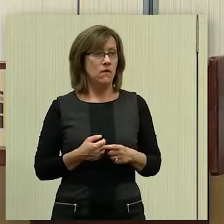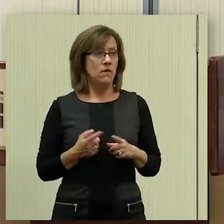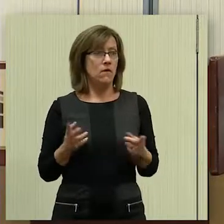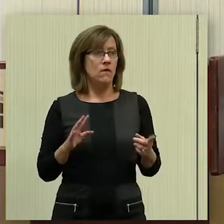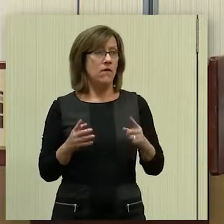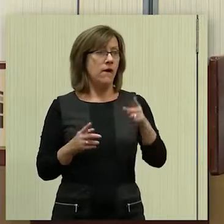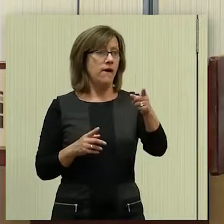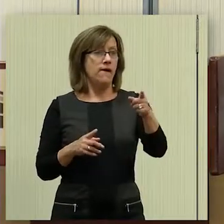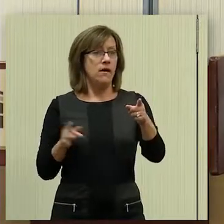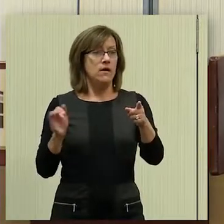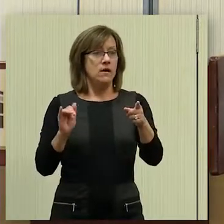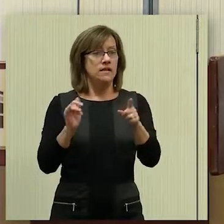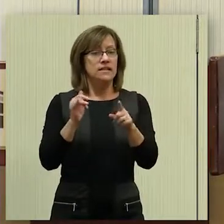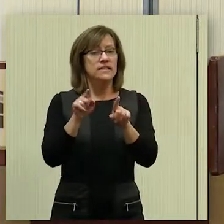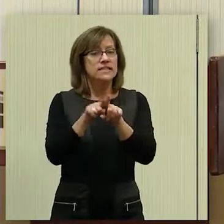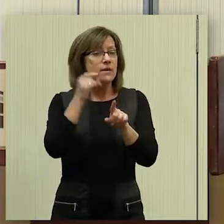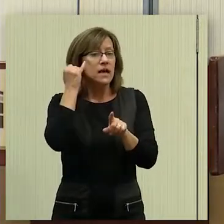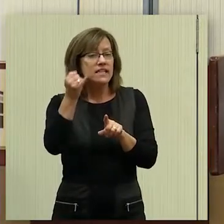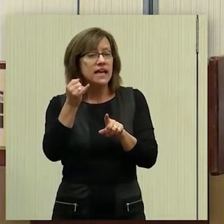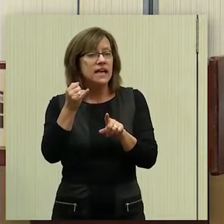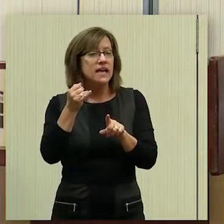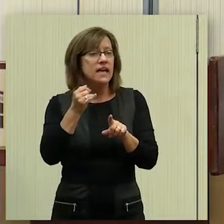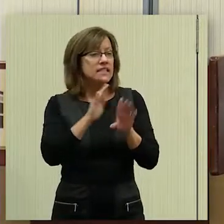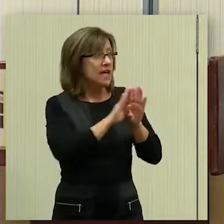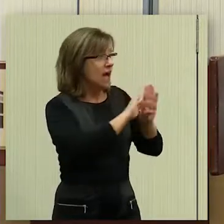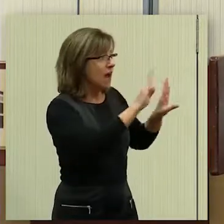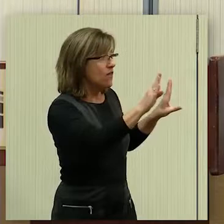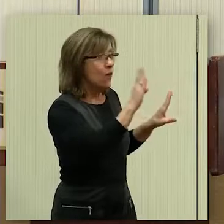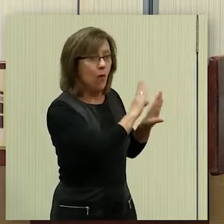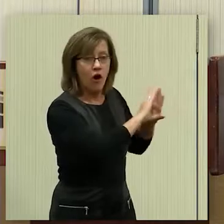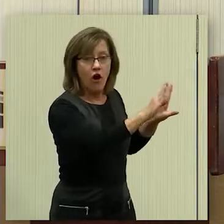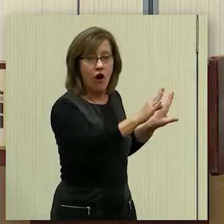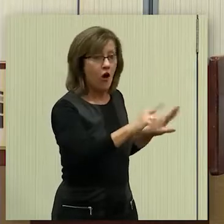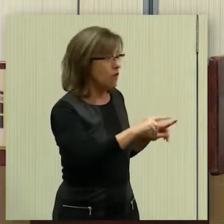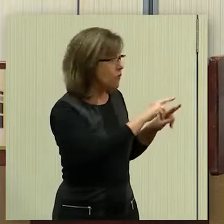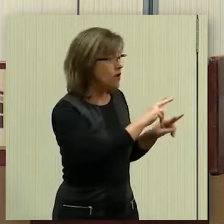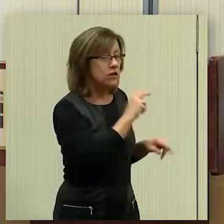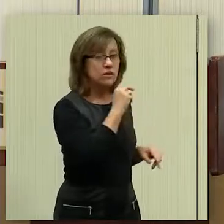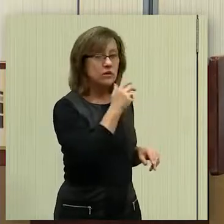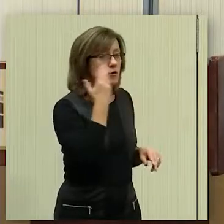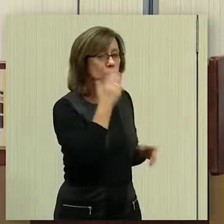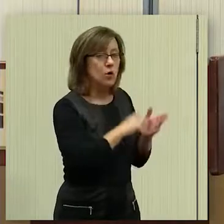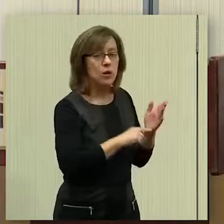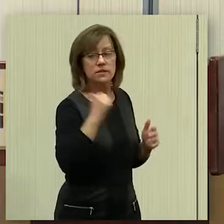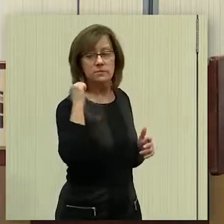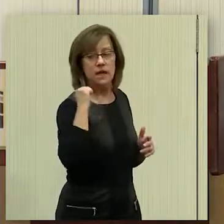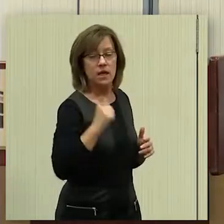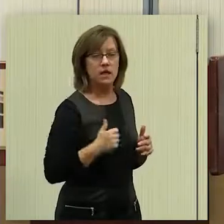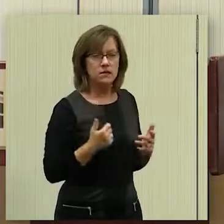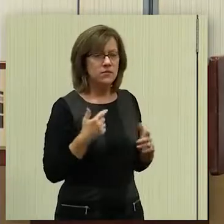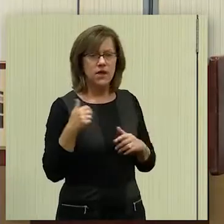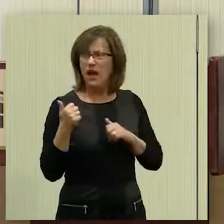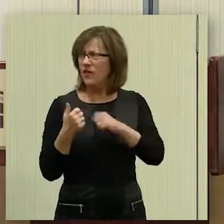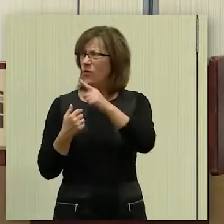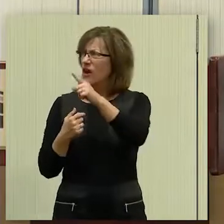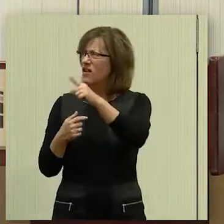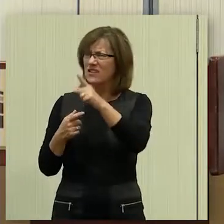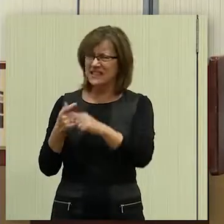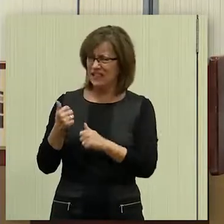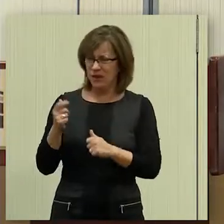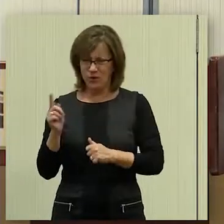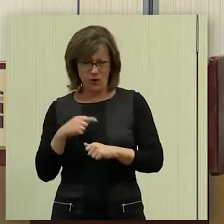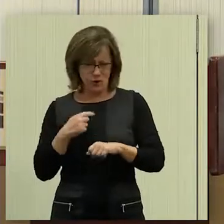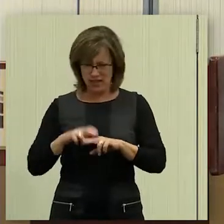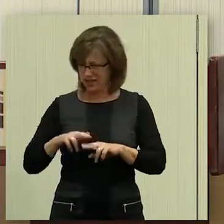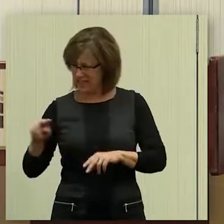along the same spot, it's up against the wall, so there's no, the other one looks like, oh, which side do I sit on? Or maybe I'll sit over